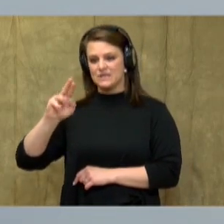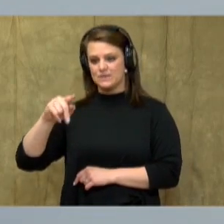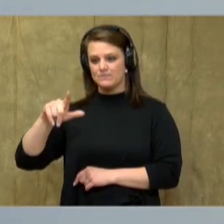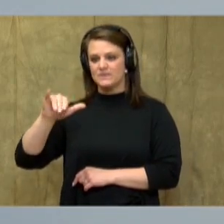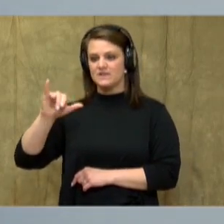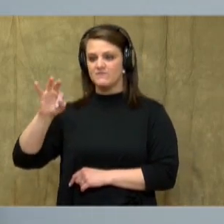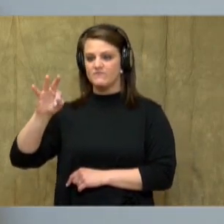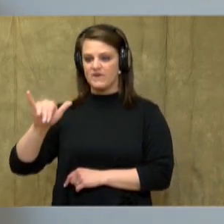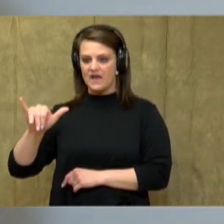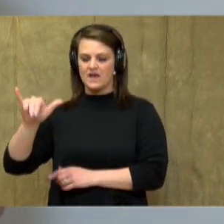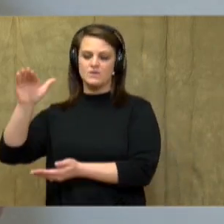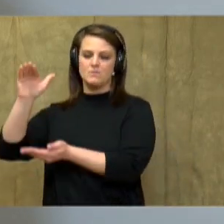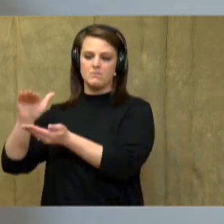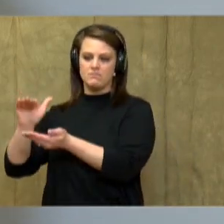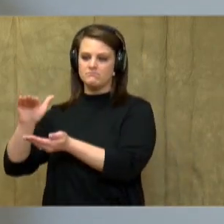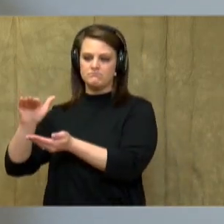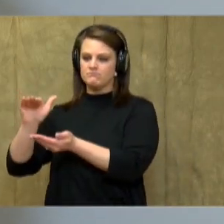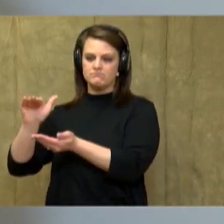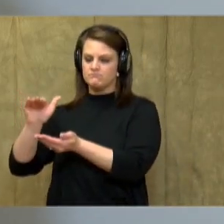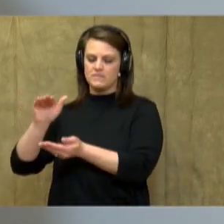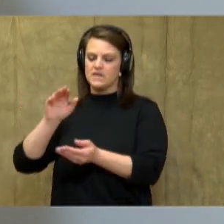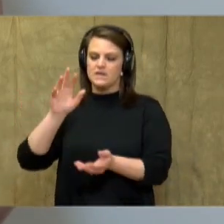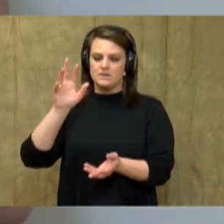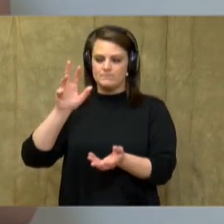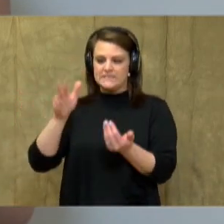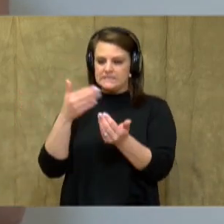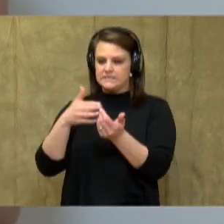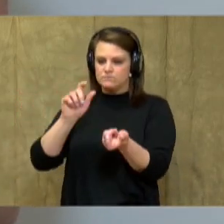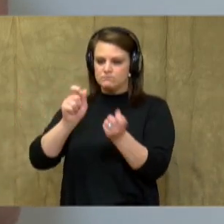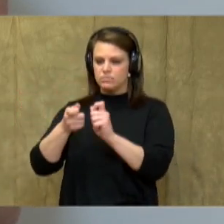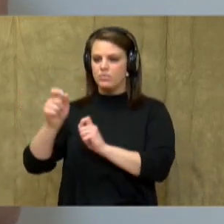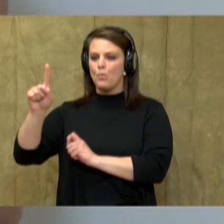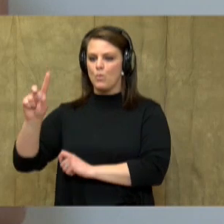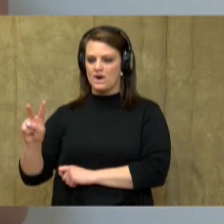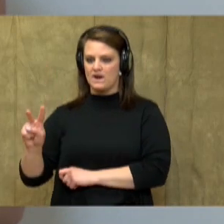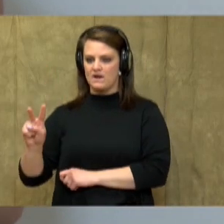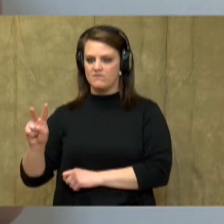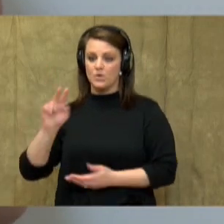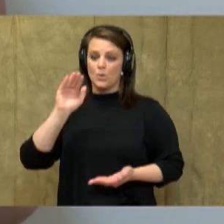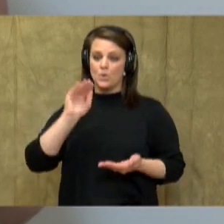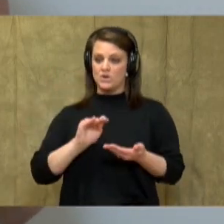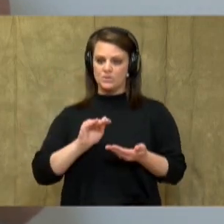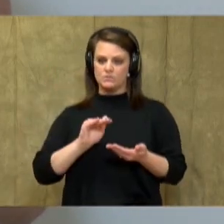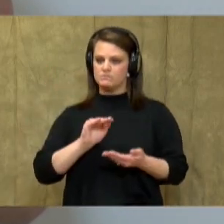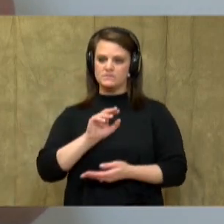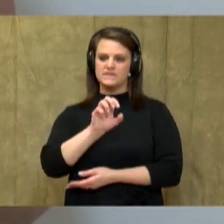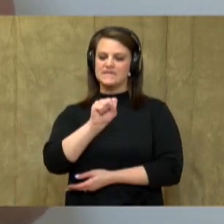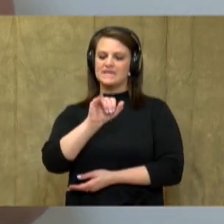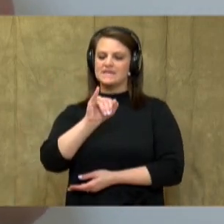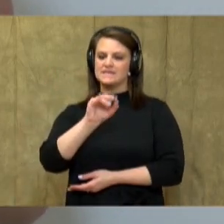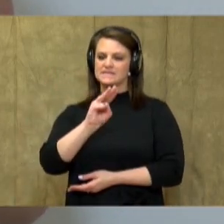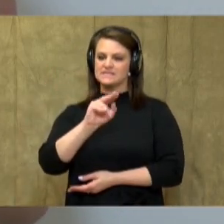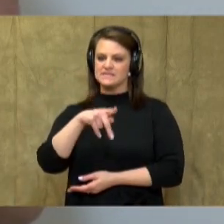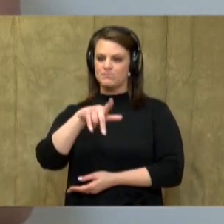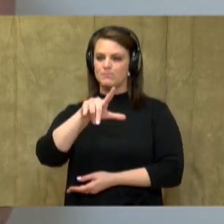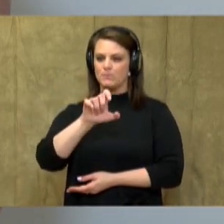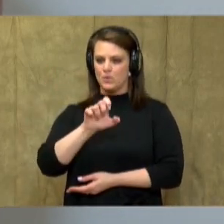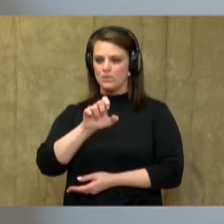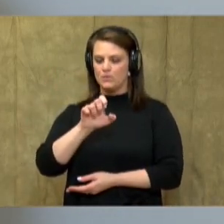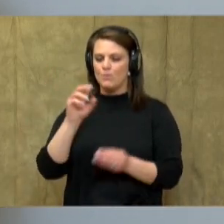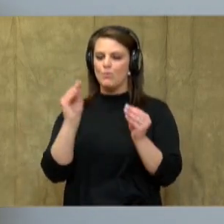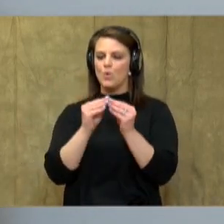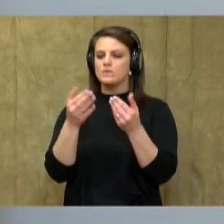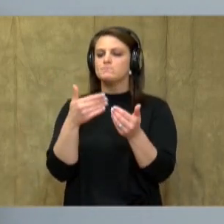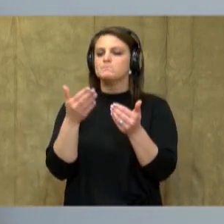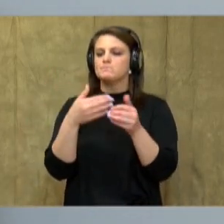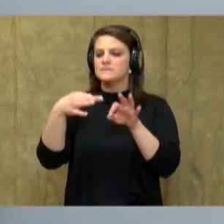1/2, not reduced. That's one of my big pet peeves. We don't reduce fractions, we make them more simple. Okay? So as we go